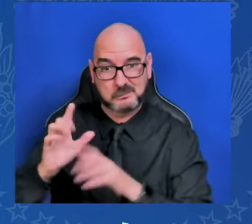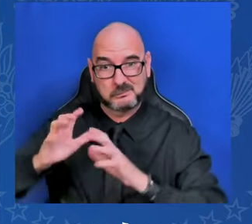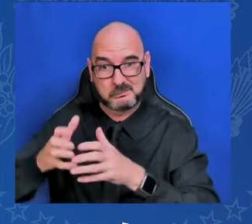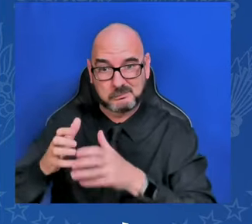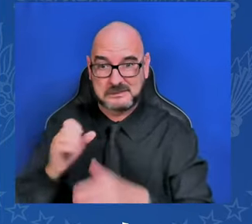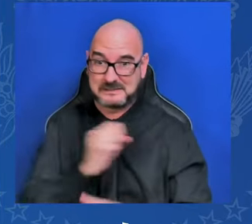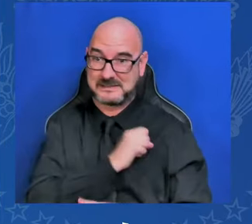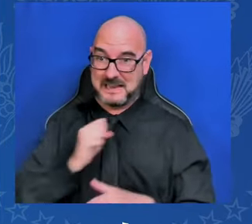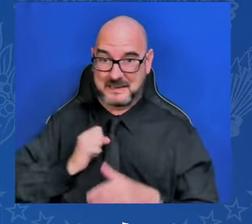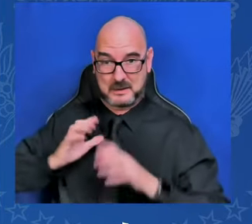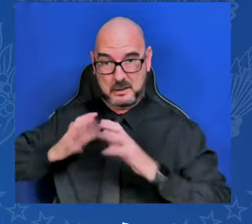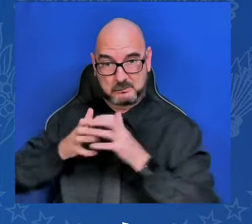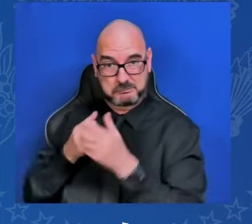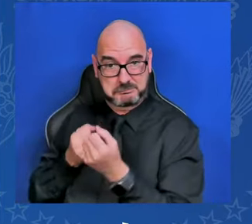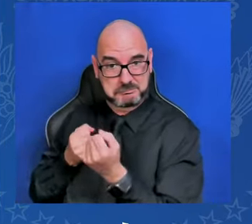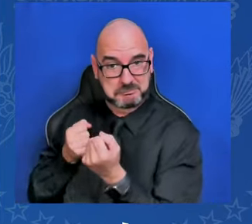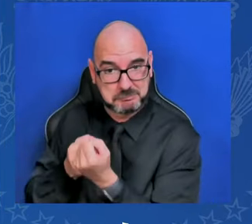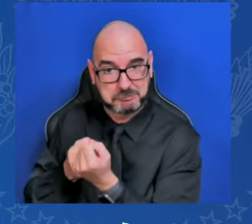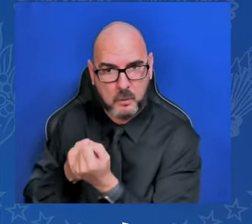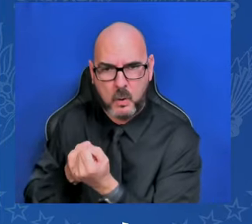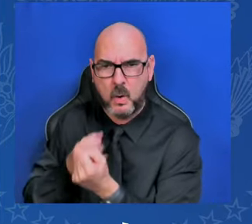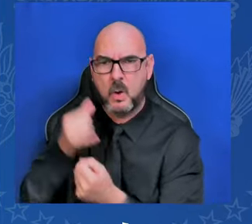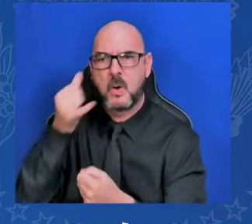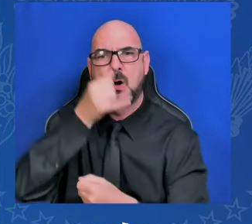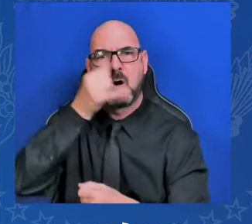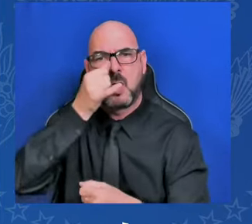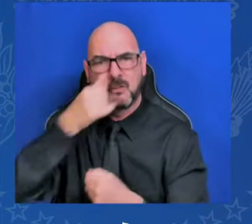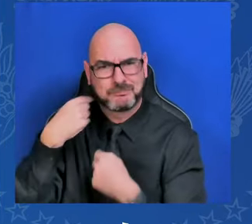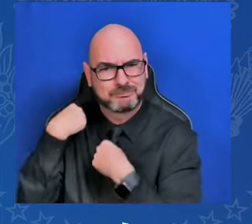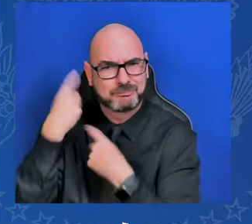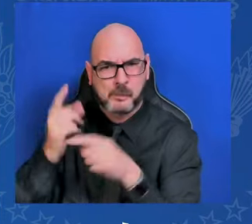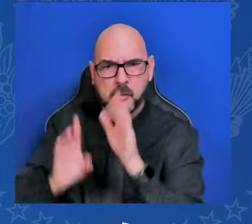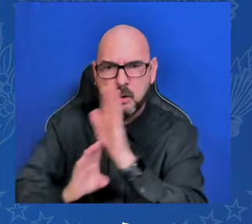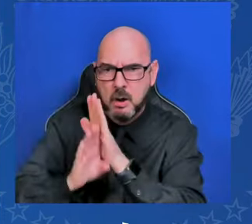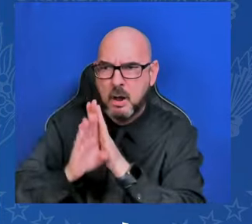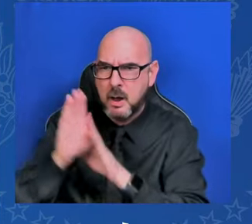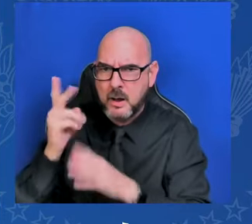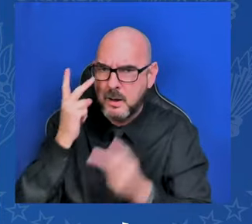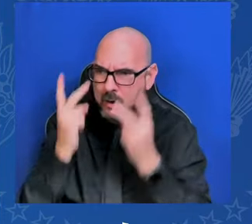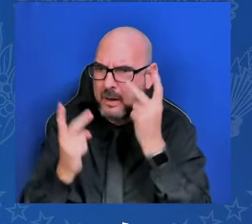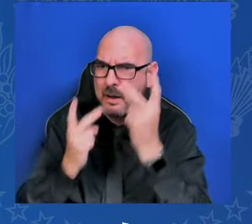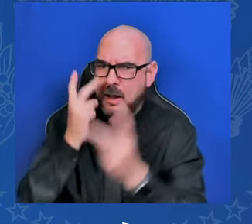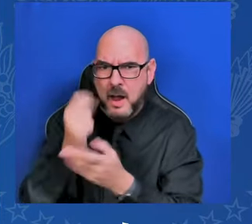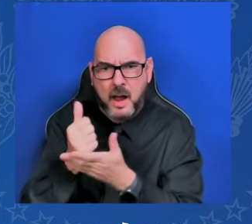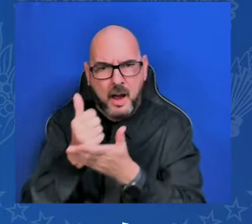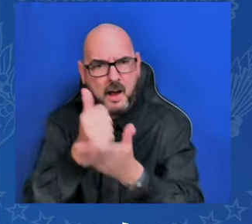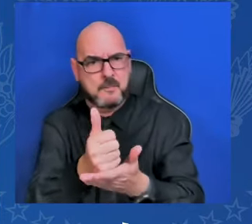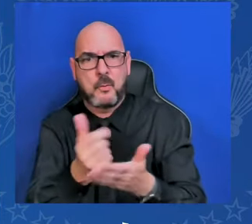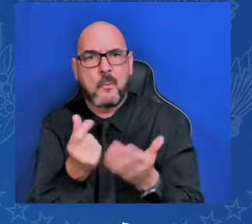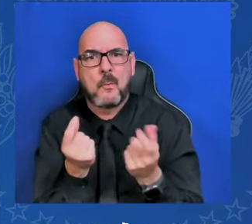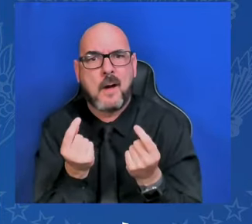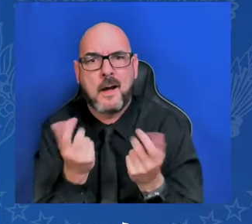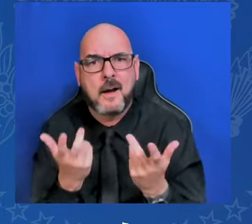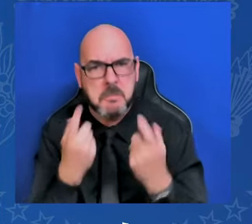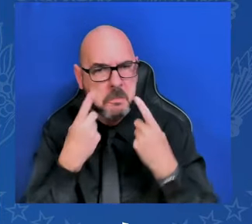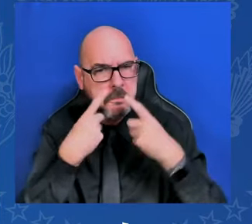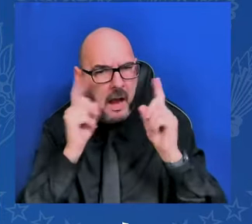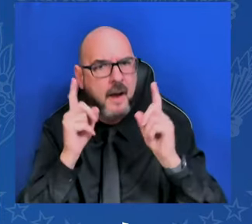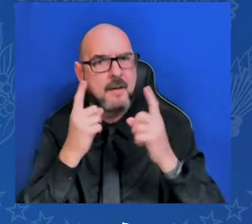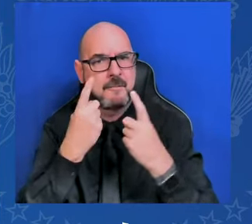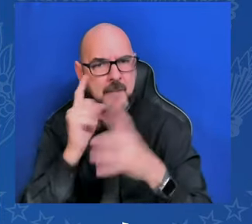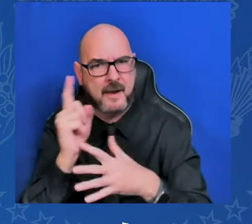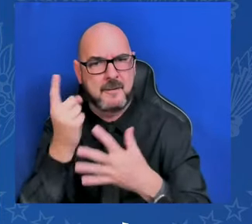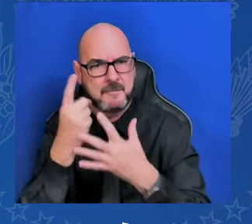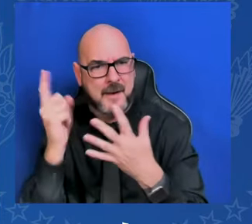real progress on behalf of the American people through the lens of how it